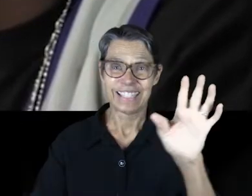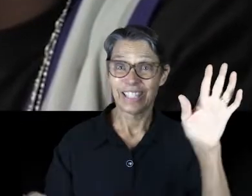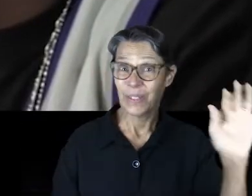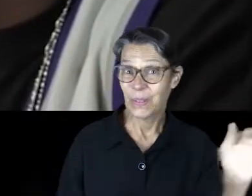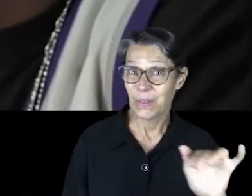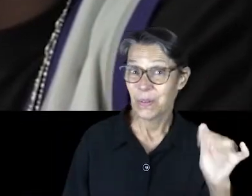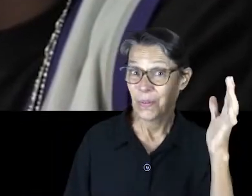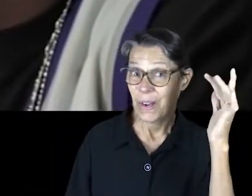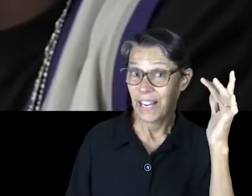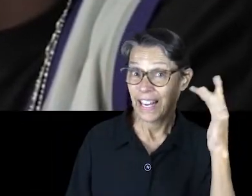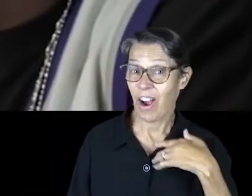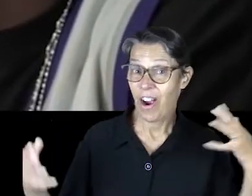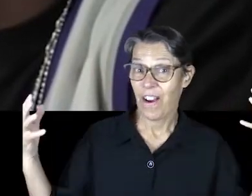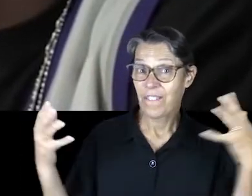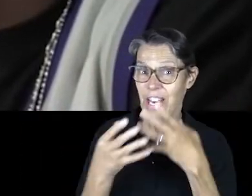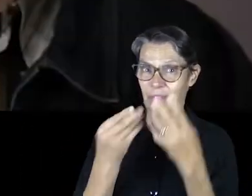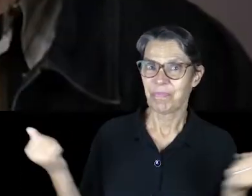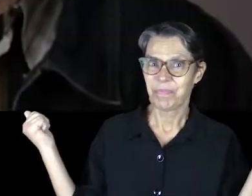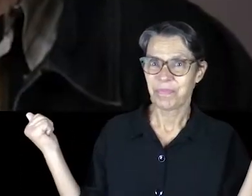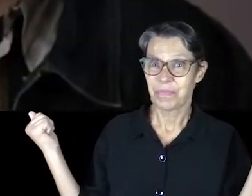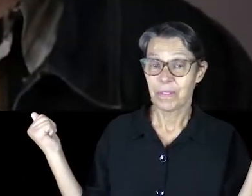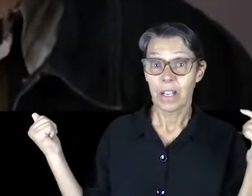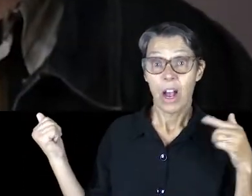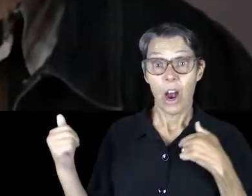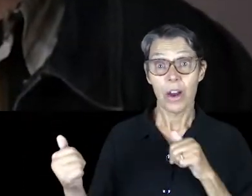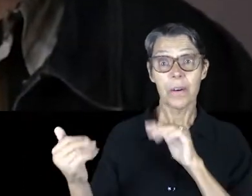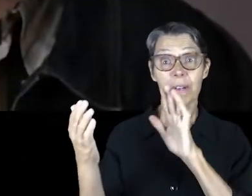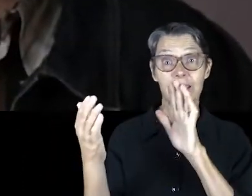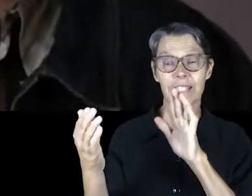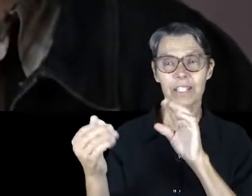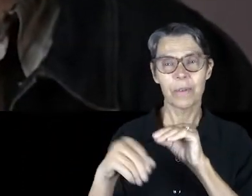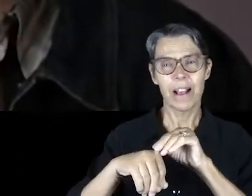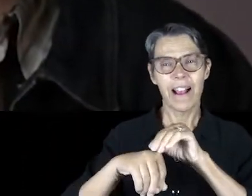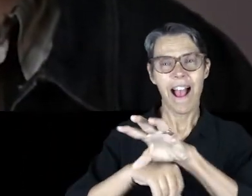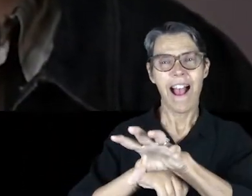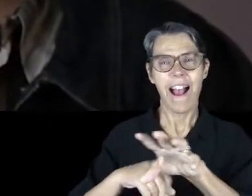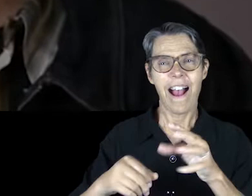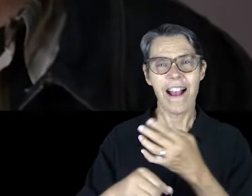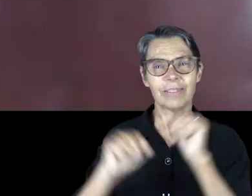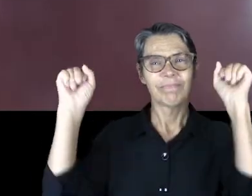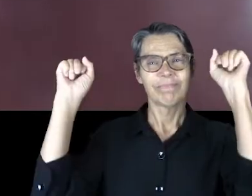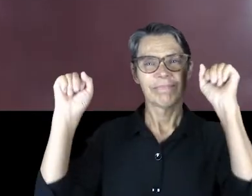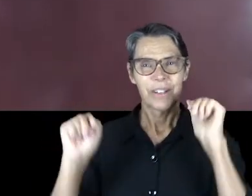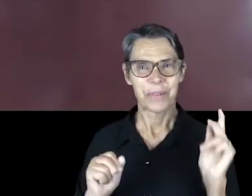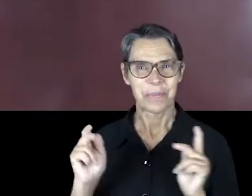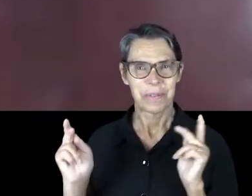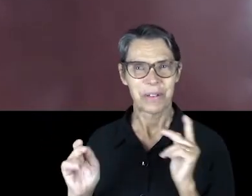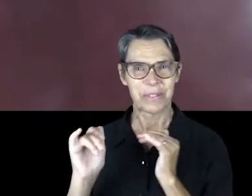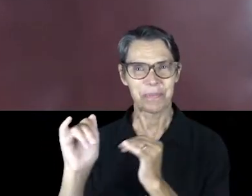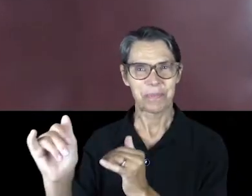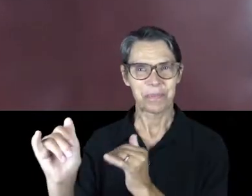liberated from our own fear. Our presence automatically liberates others.